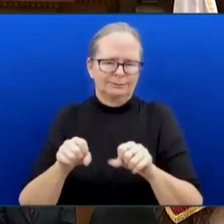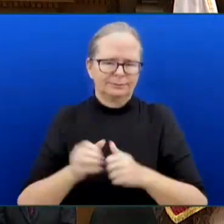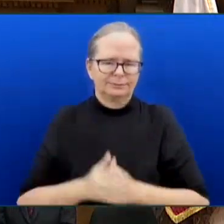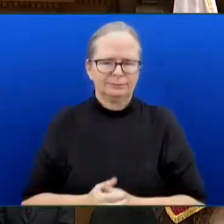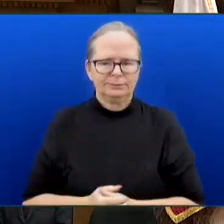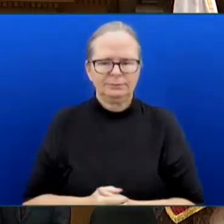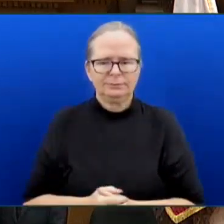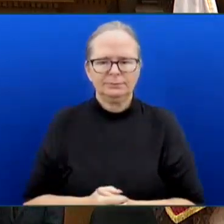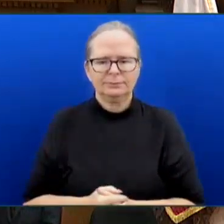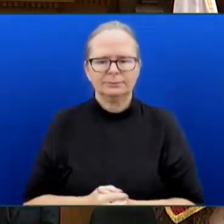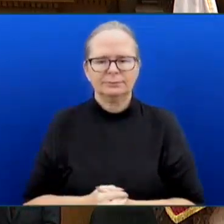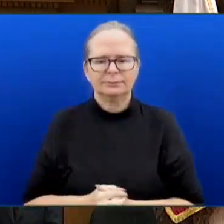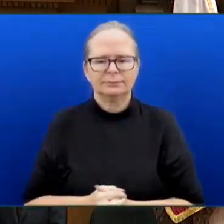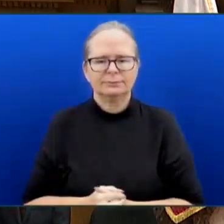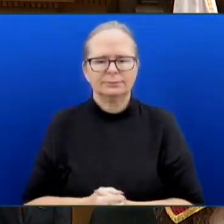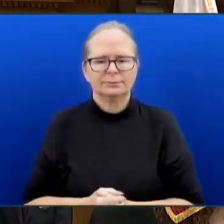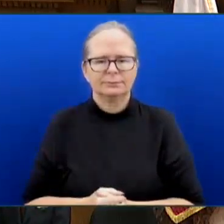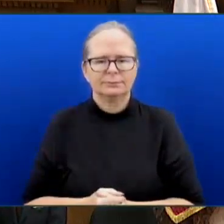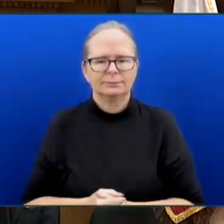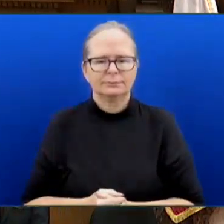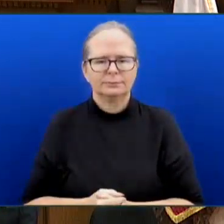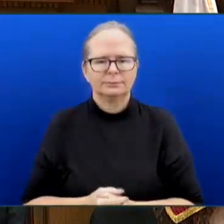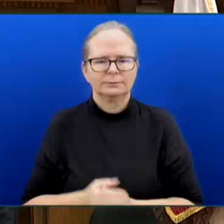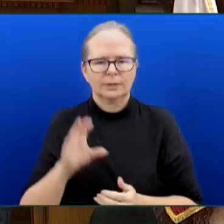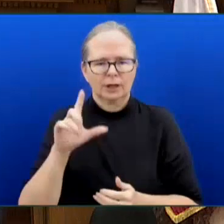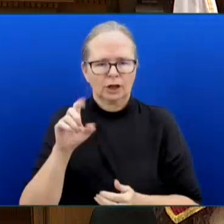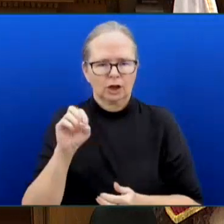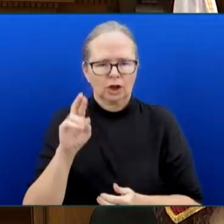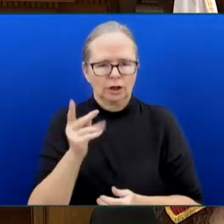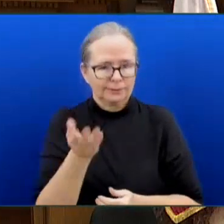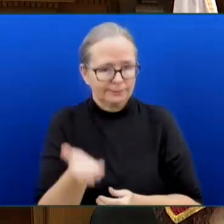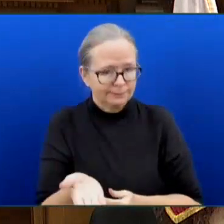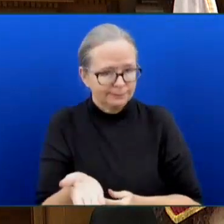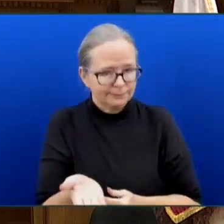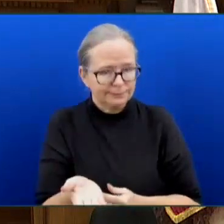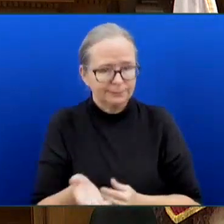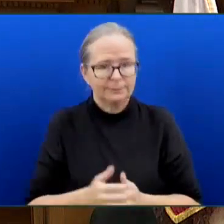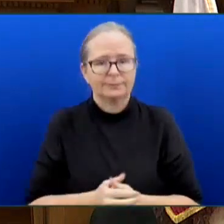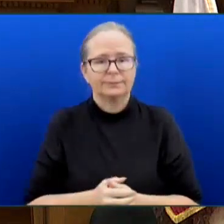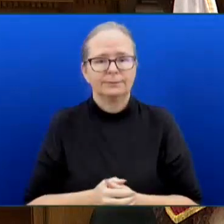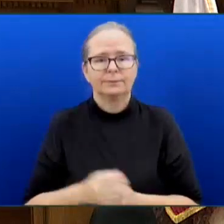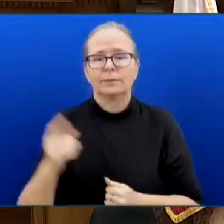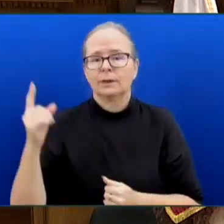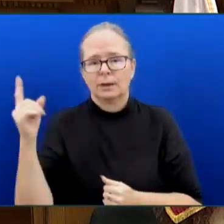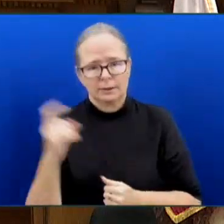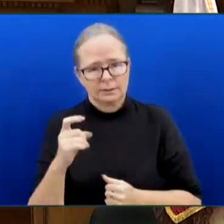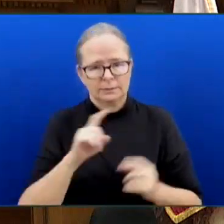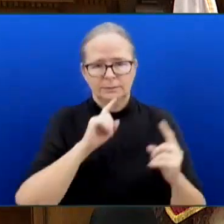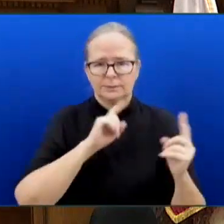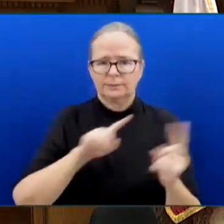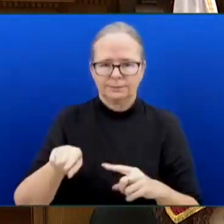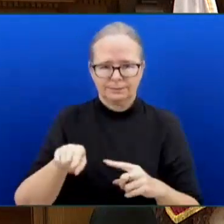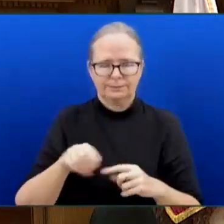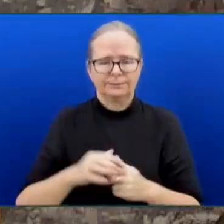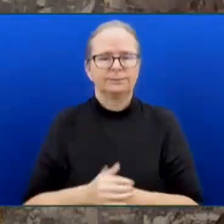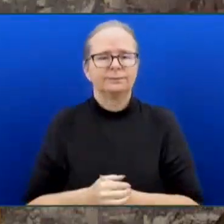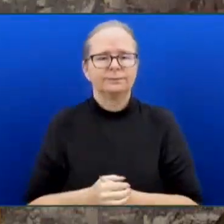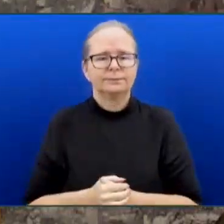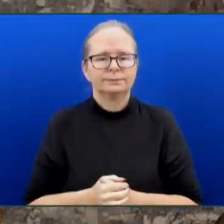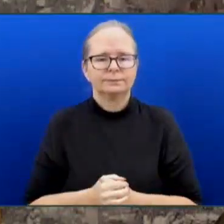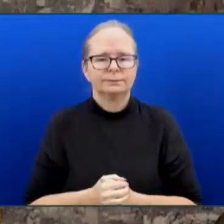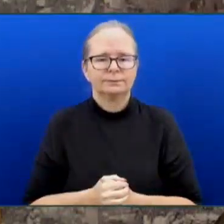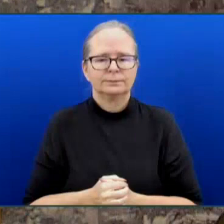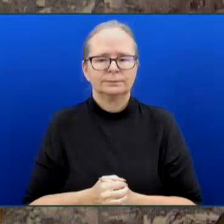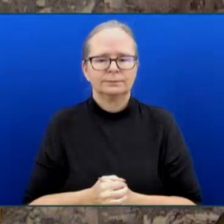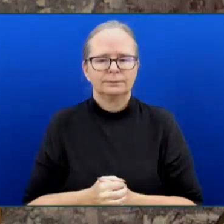Oral questions by members. Leader of the Official Opposition. Thank you, Mr. Speaker. Mr. Speaker, under this Premier's watch,